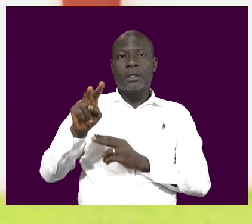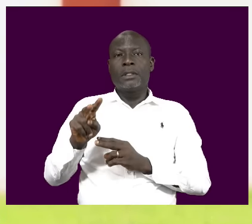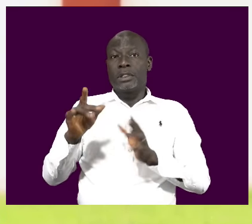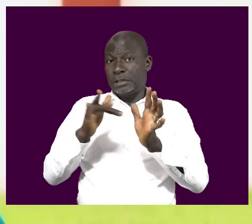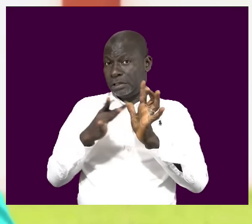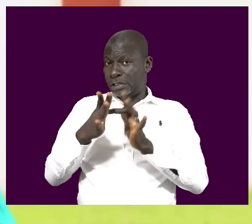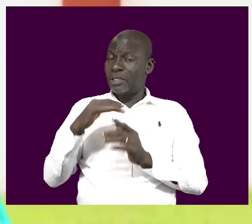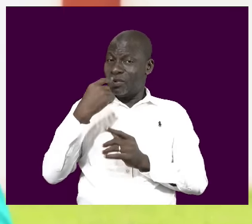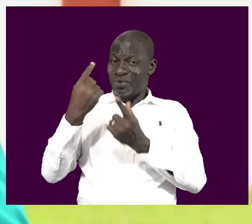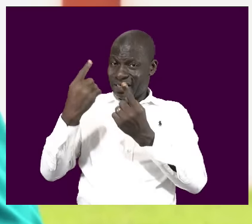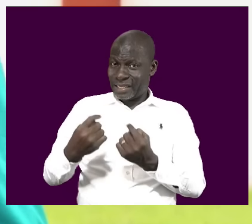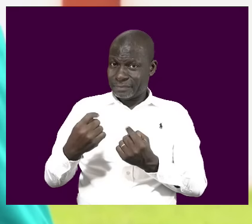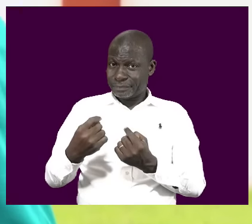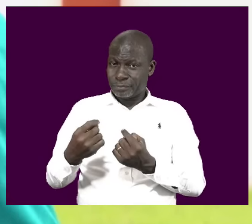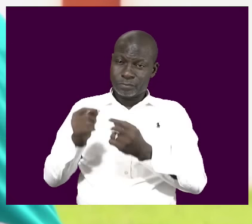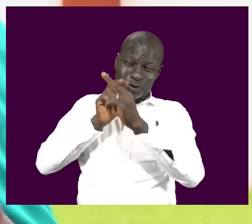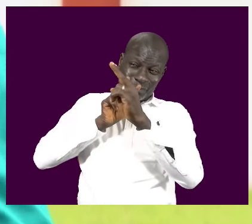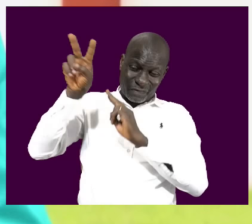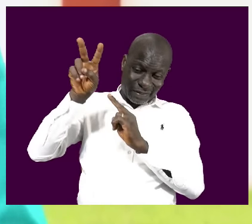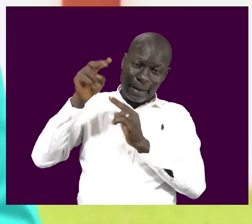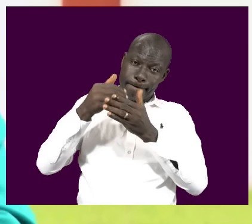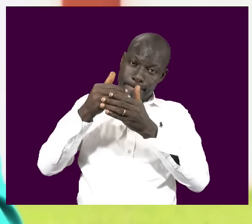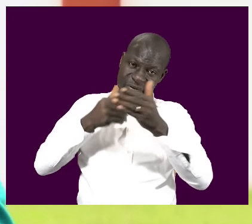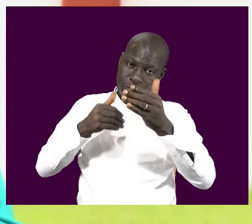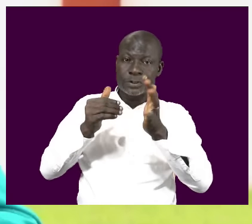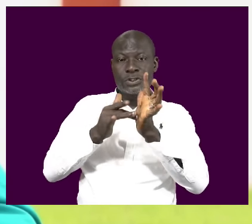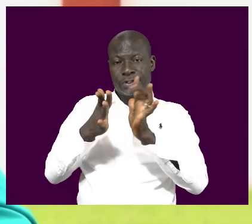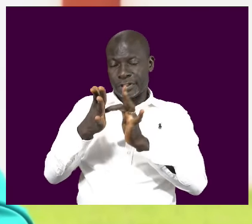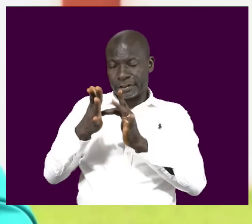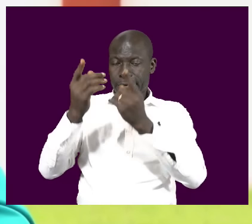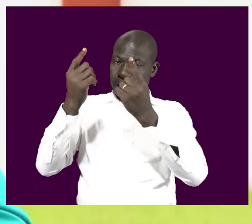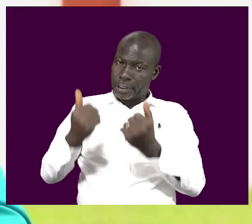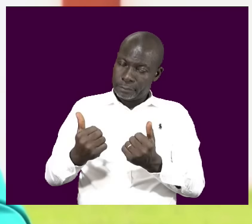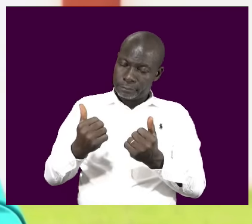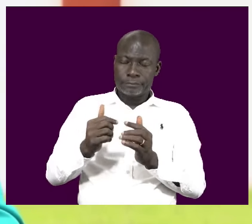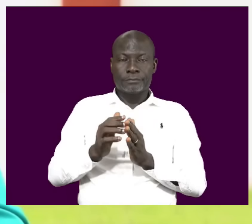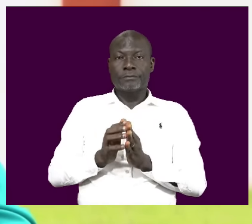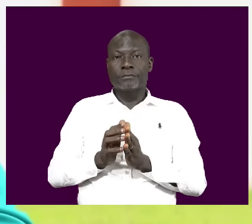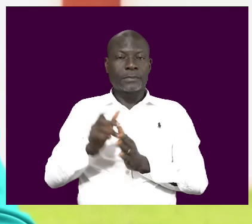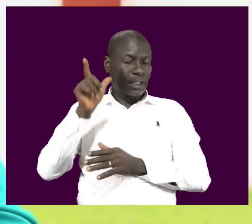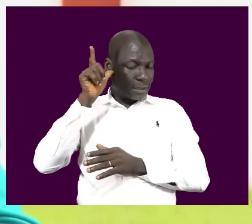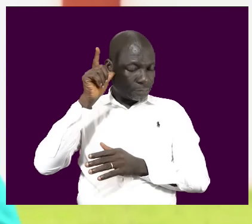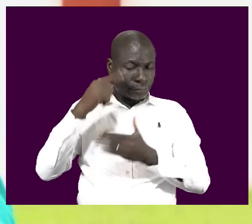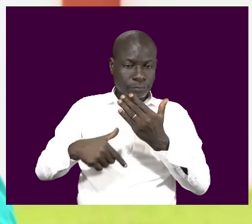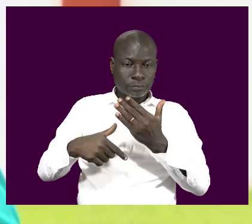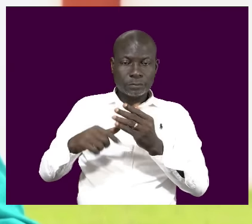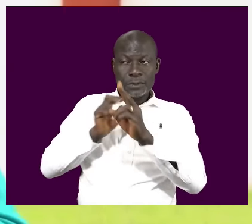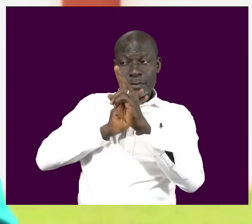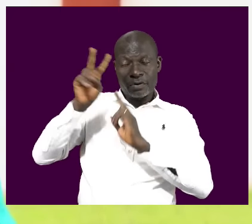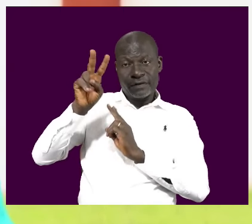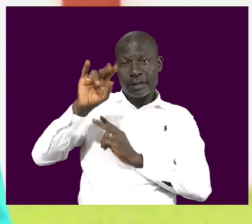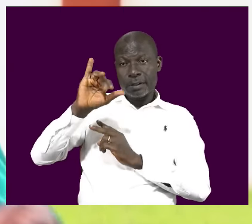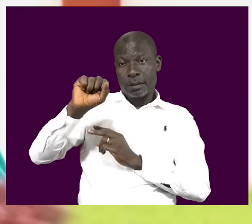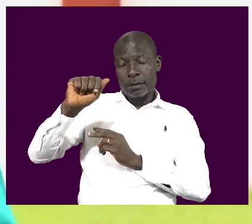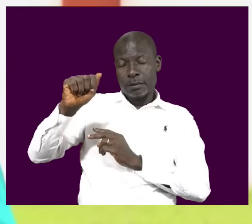obeba no ne nkom hye a yahye ye ade to ho na tie ensamu a odifo no kae ade fa